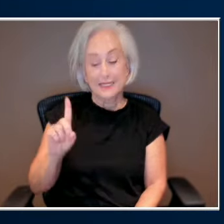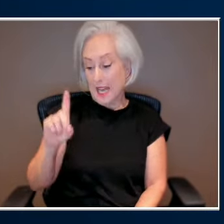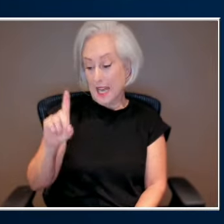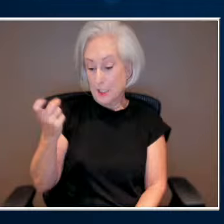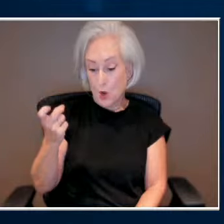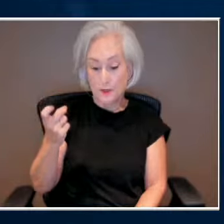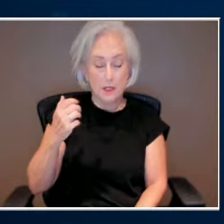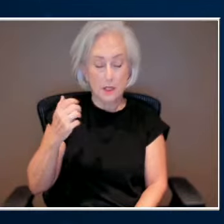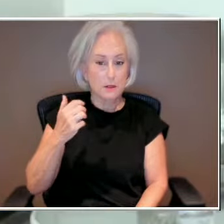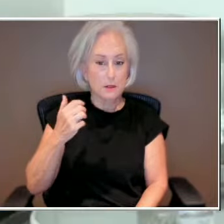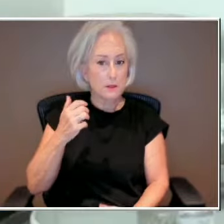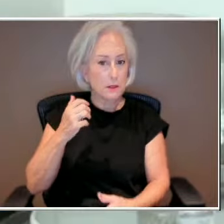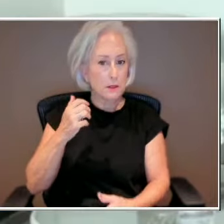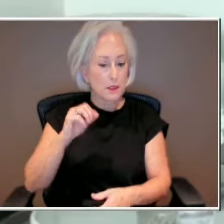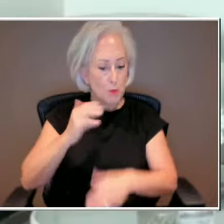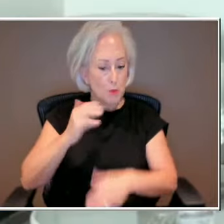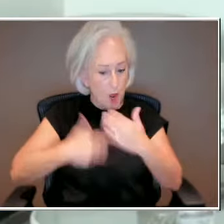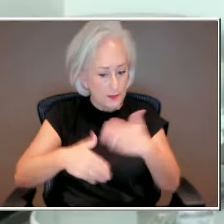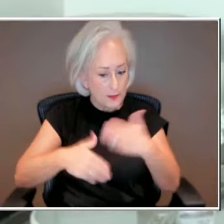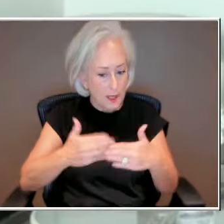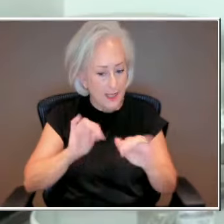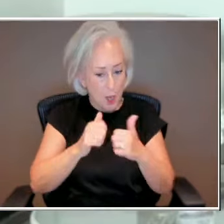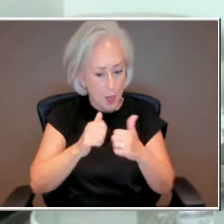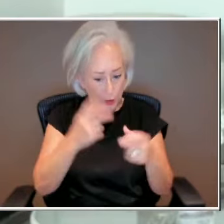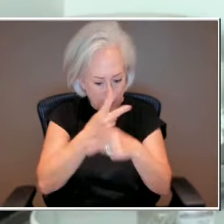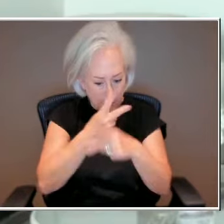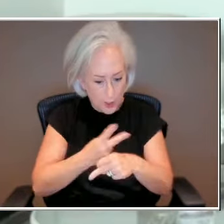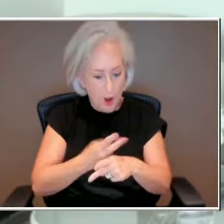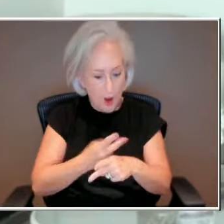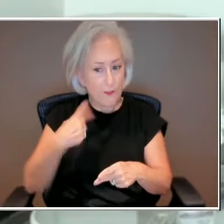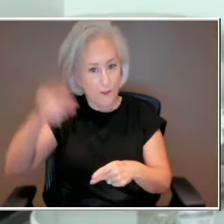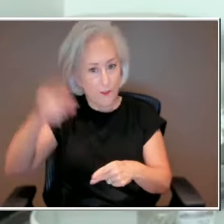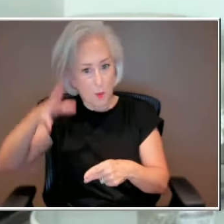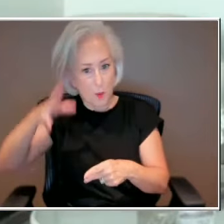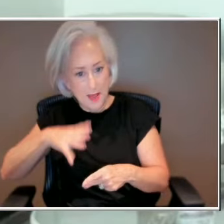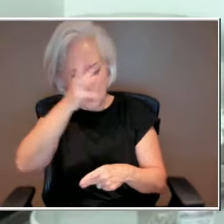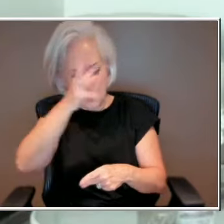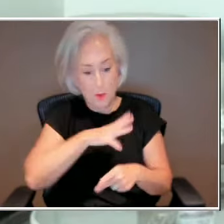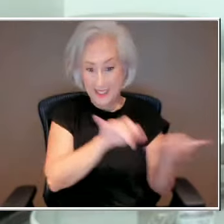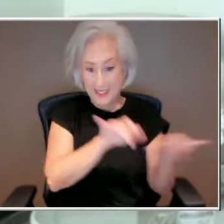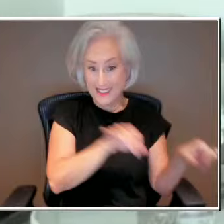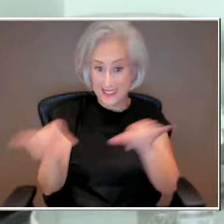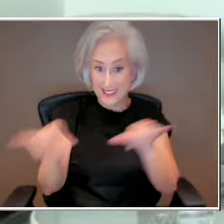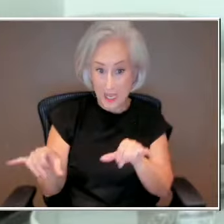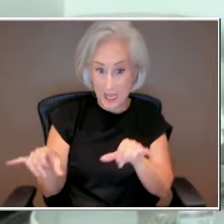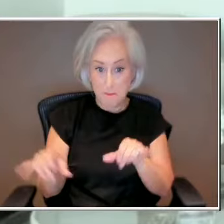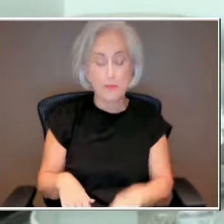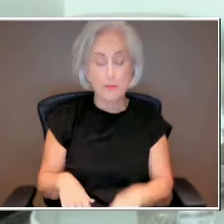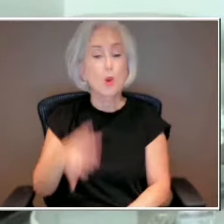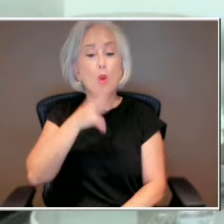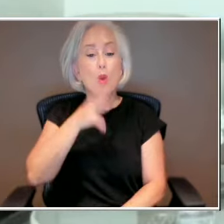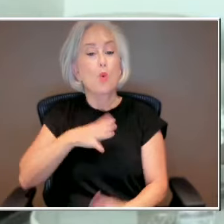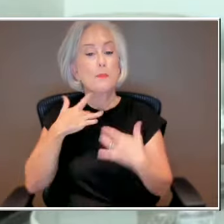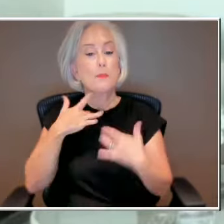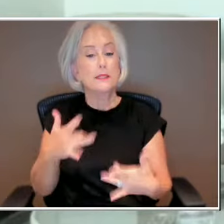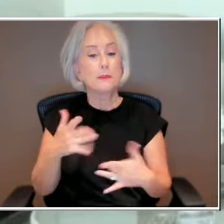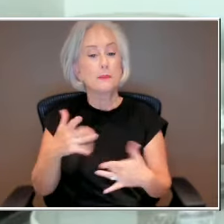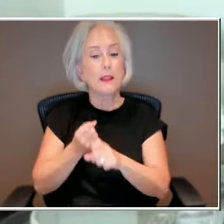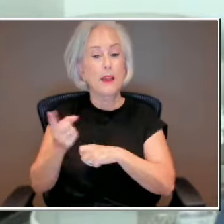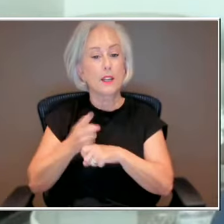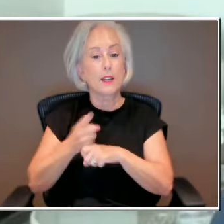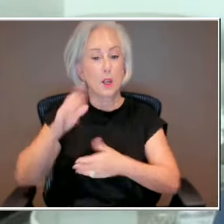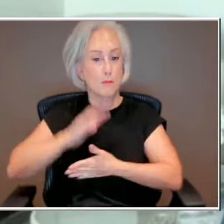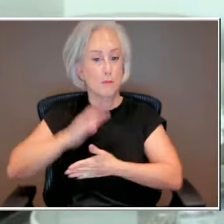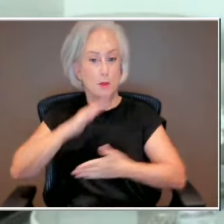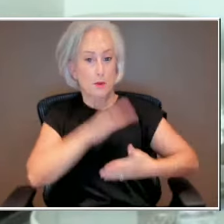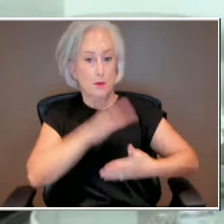cancer? Sure. So women will be doing routine screening mammograms. So many women are diagnosed without a symptom or